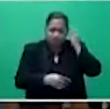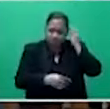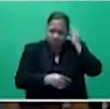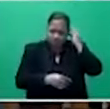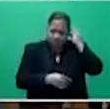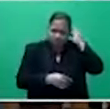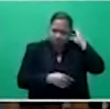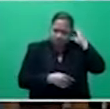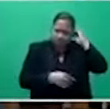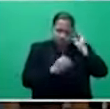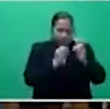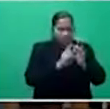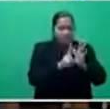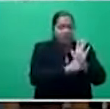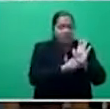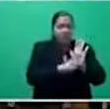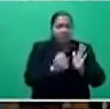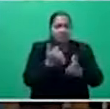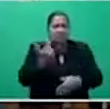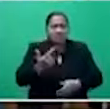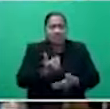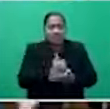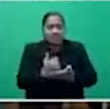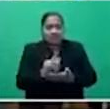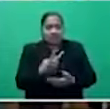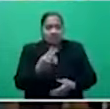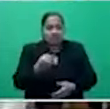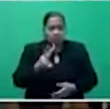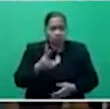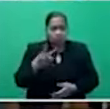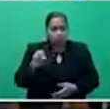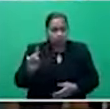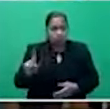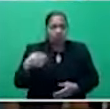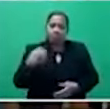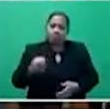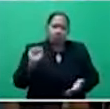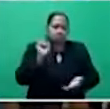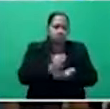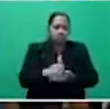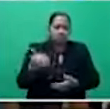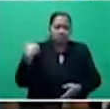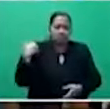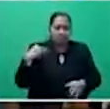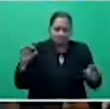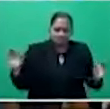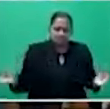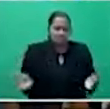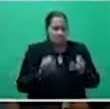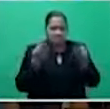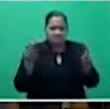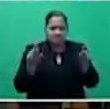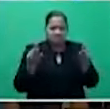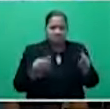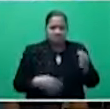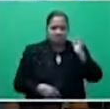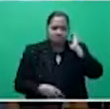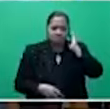Act 22 of 21, no rights have been affected by the iTaukei people. None whatsoever. All